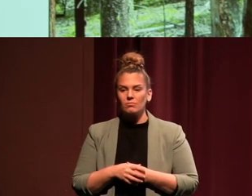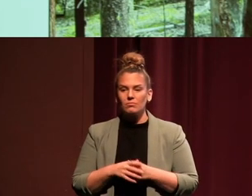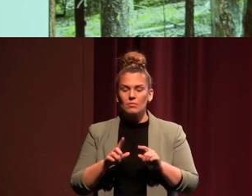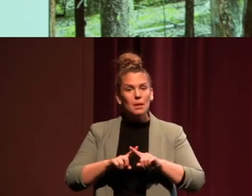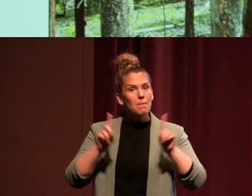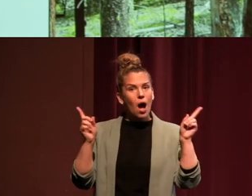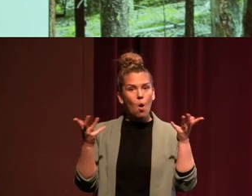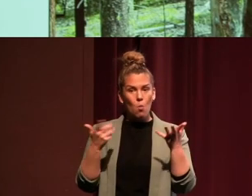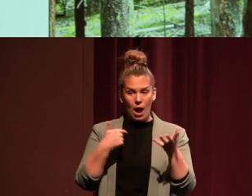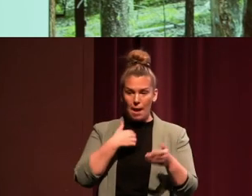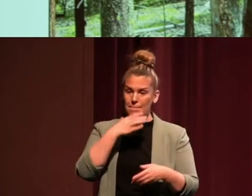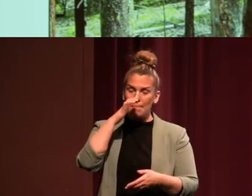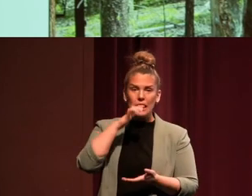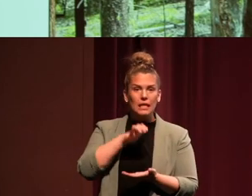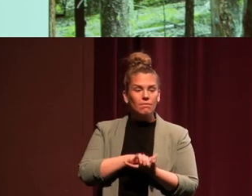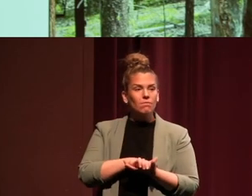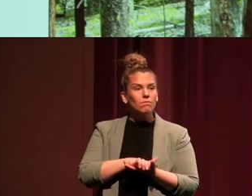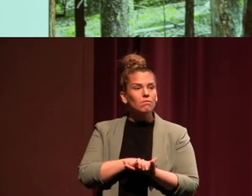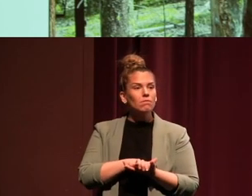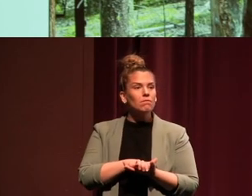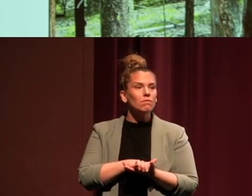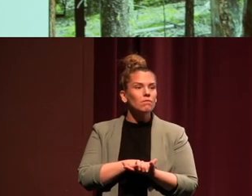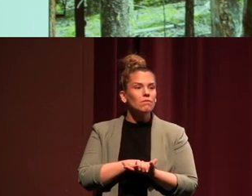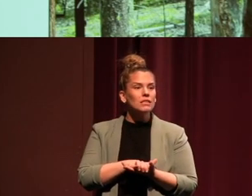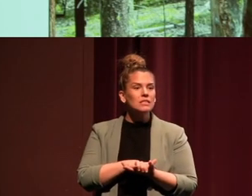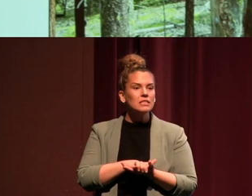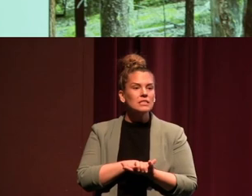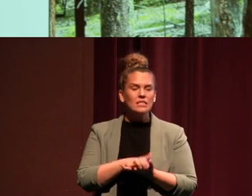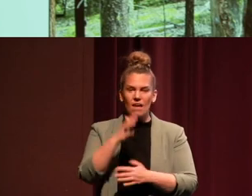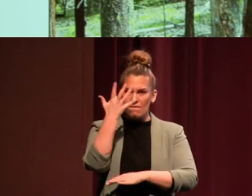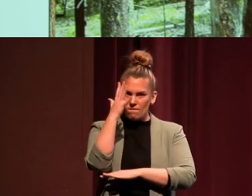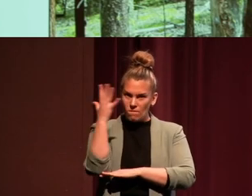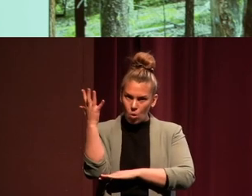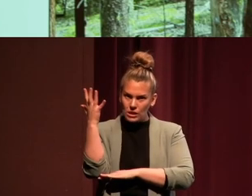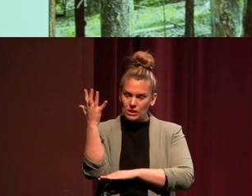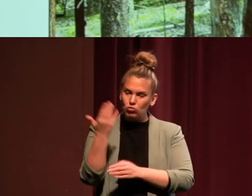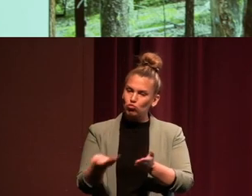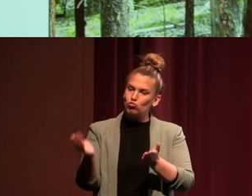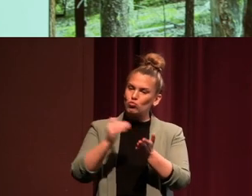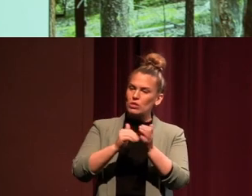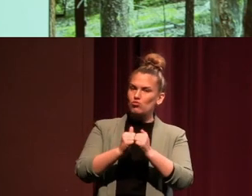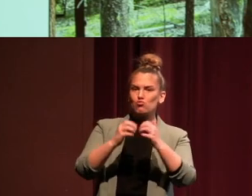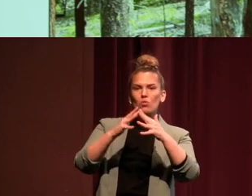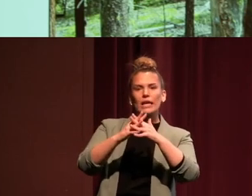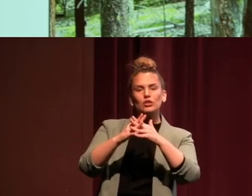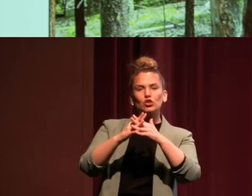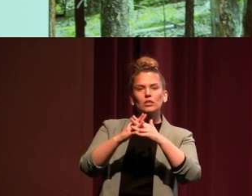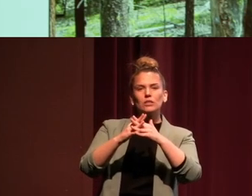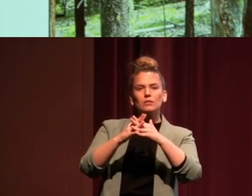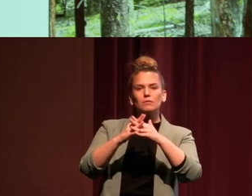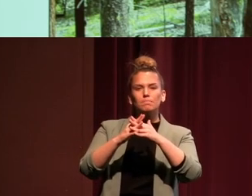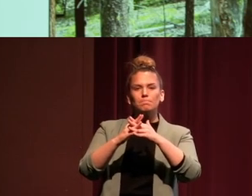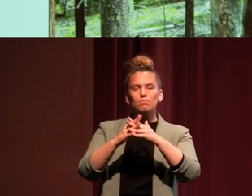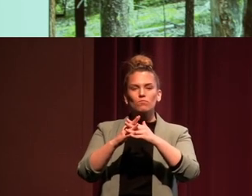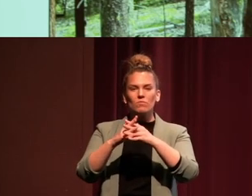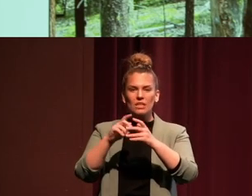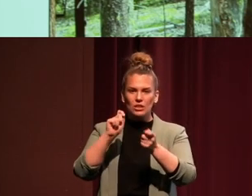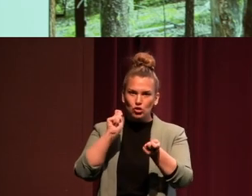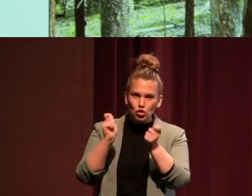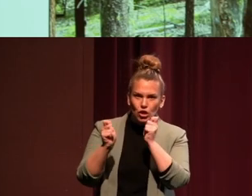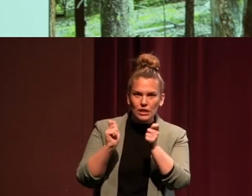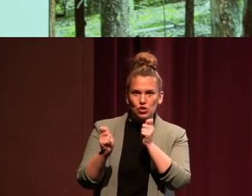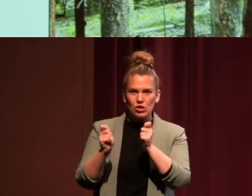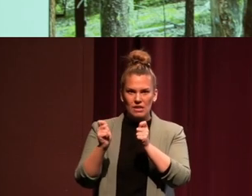But what I believe is that forest restoration, reweaving fire and